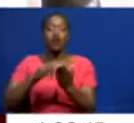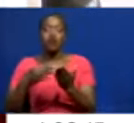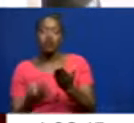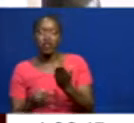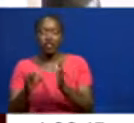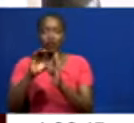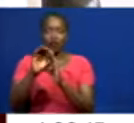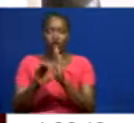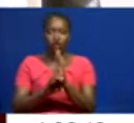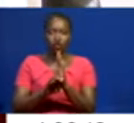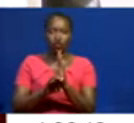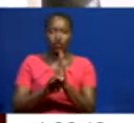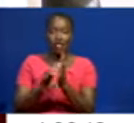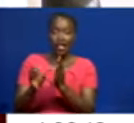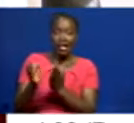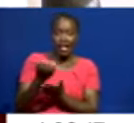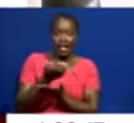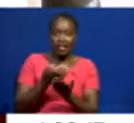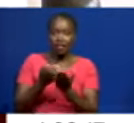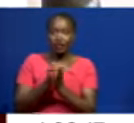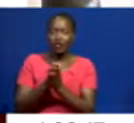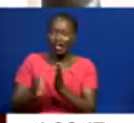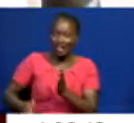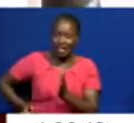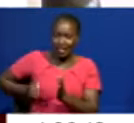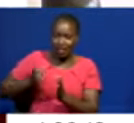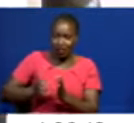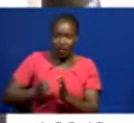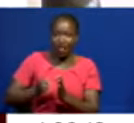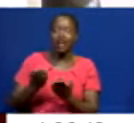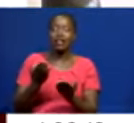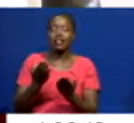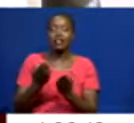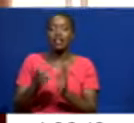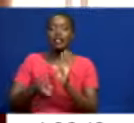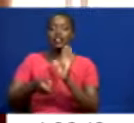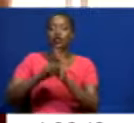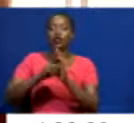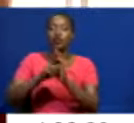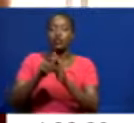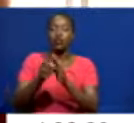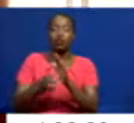ethical, and moral requirements from ascending into public office.